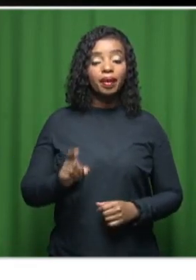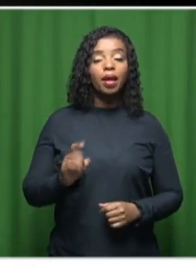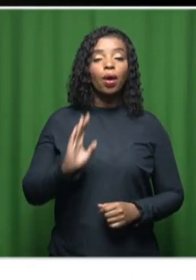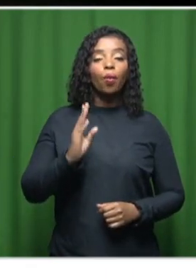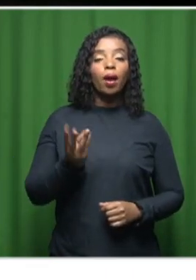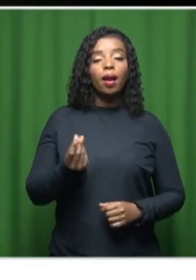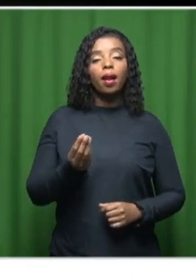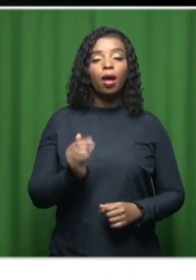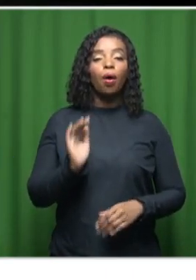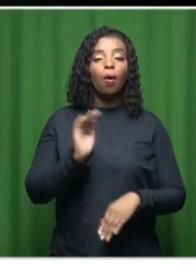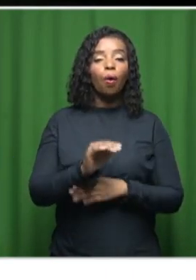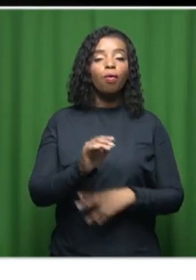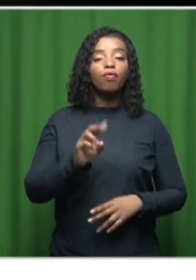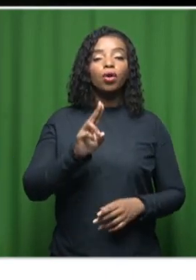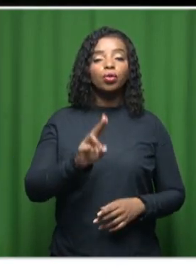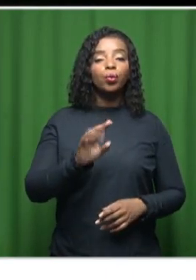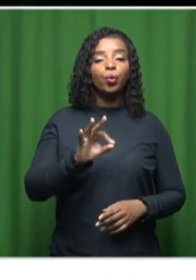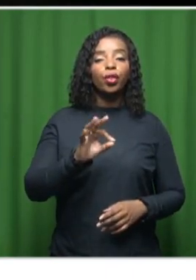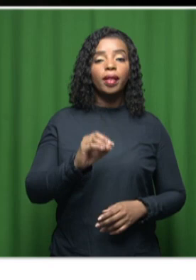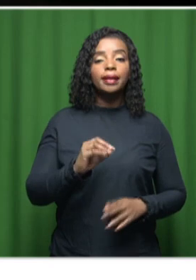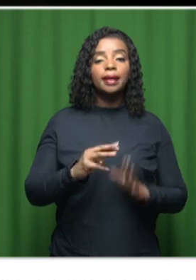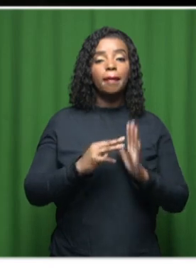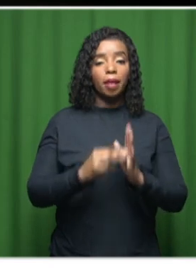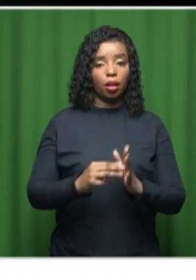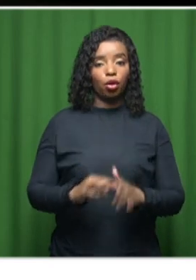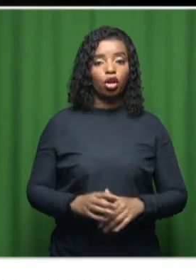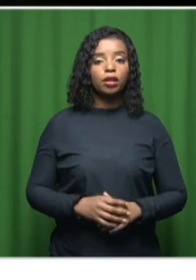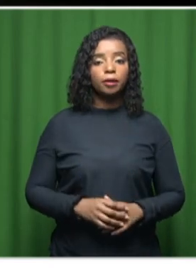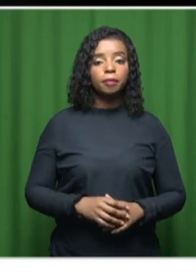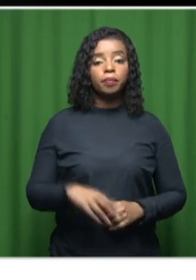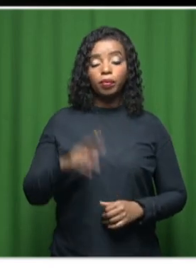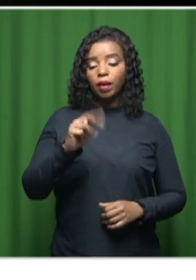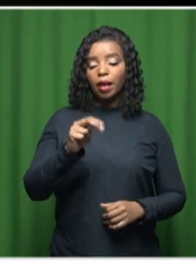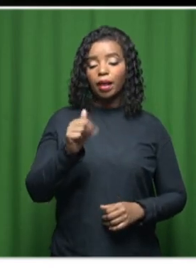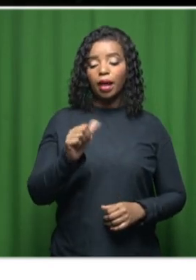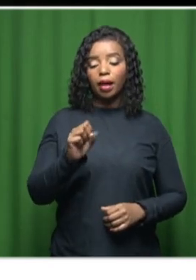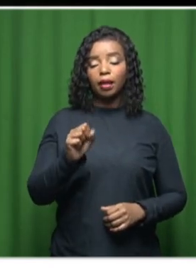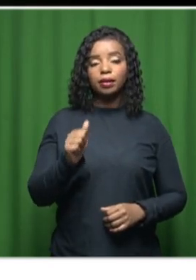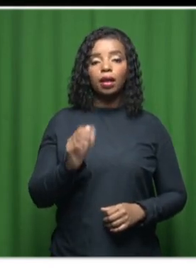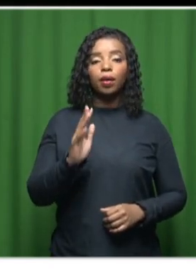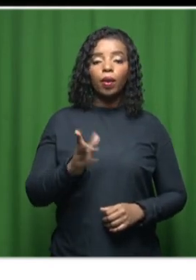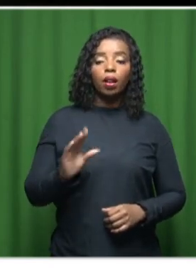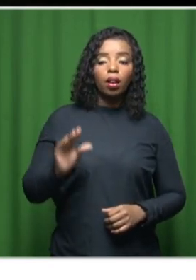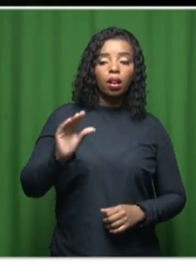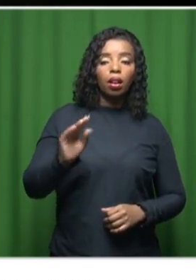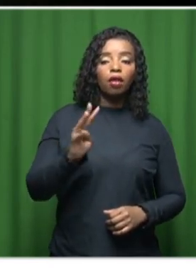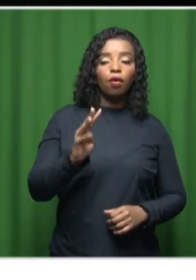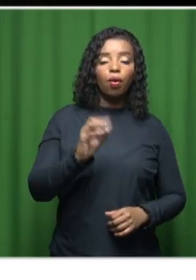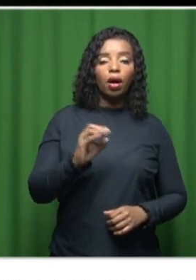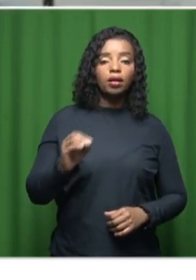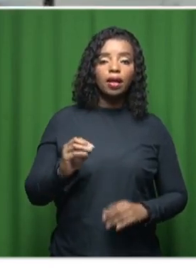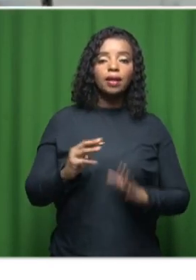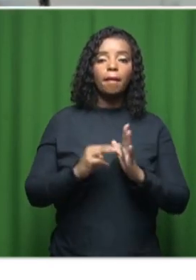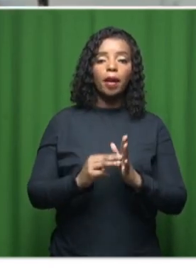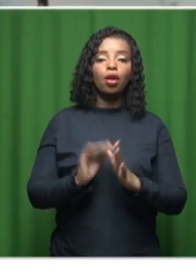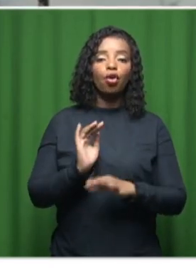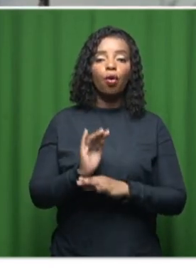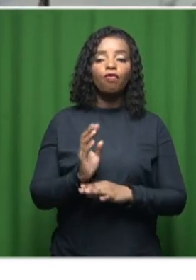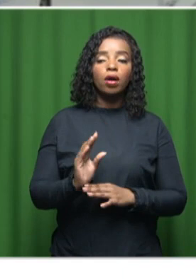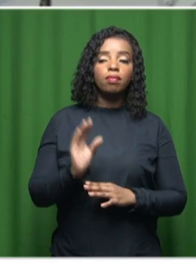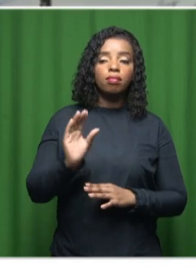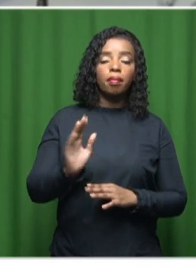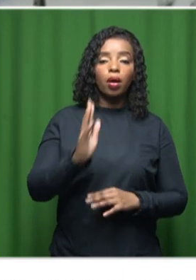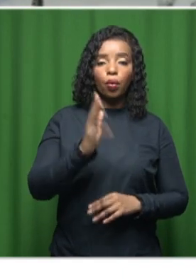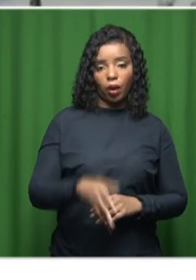over 230 million rands, and NASA will fund over 400 million rands. But